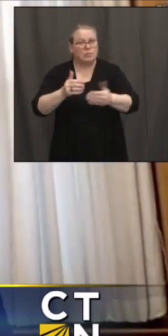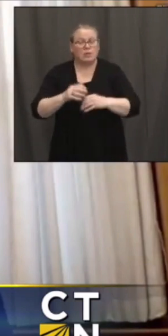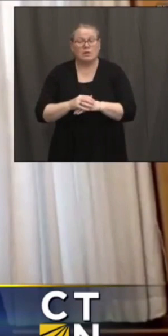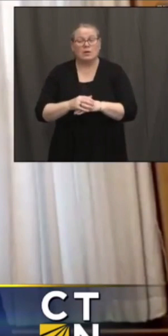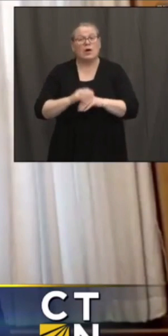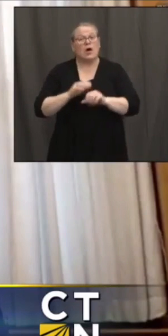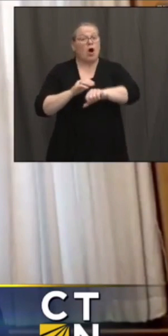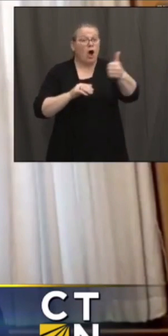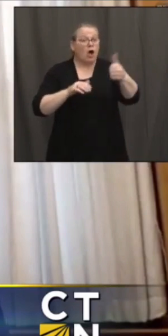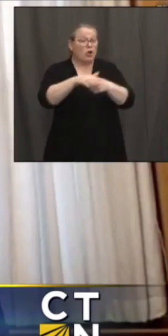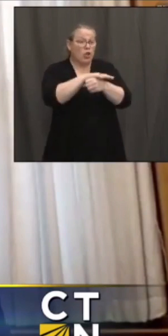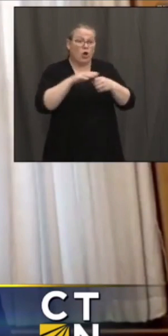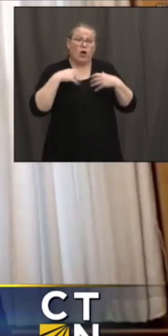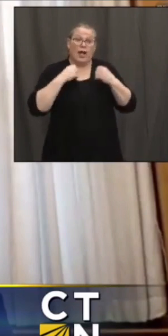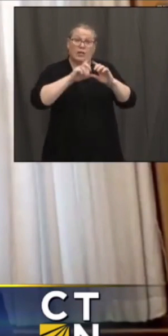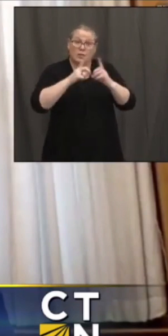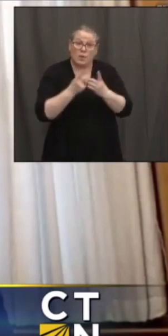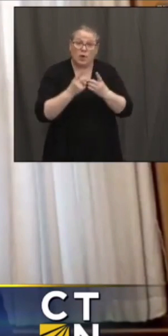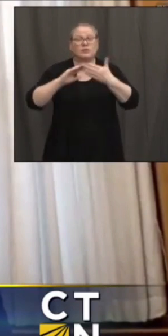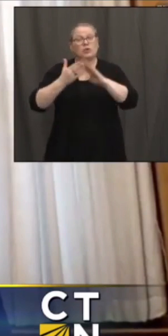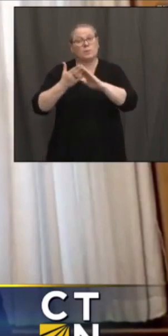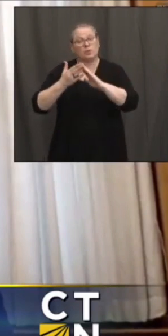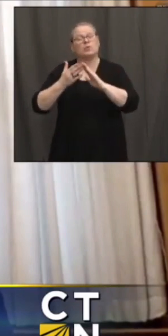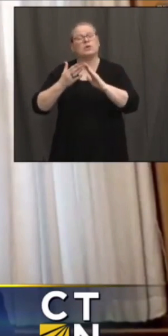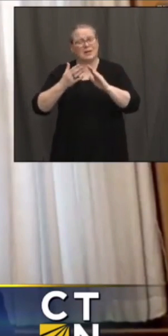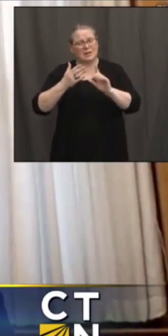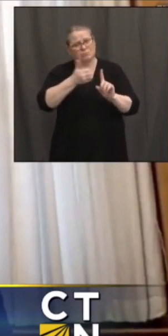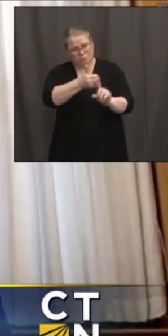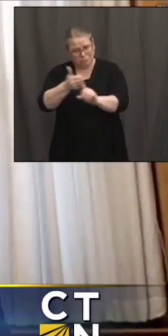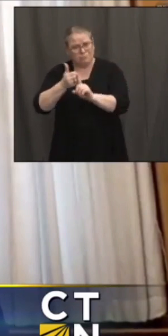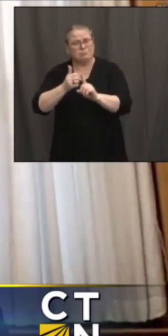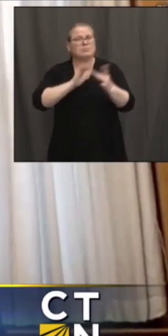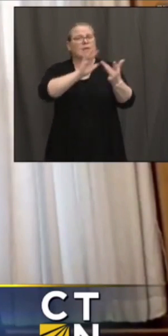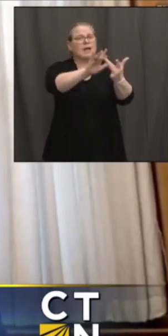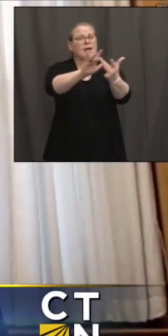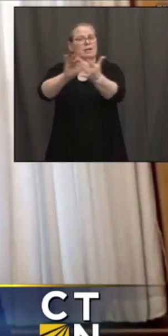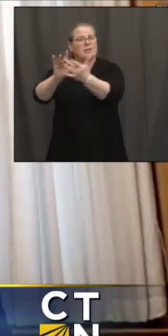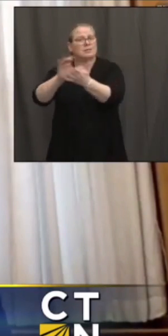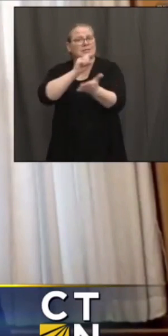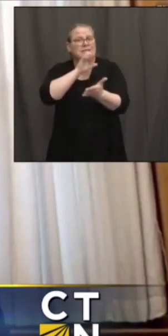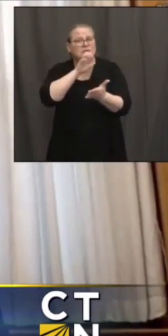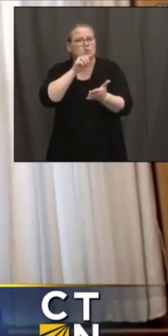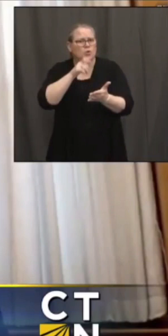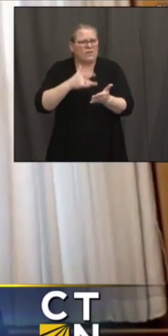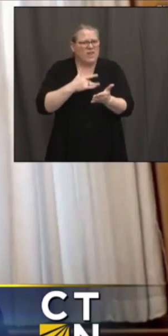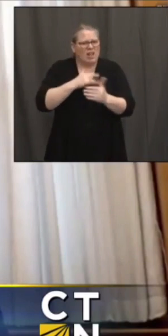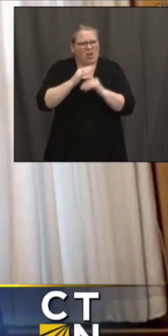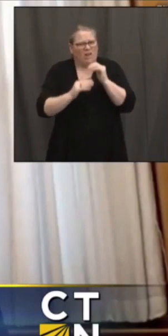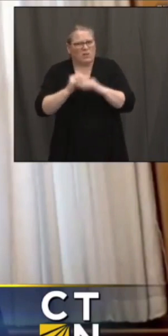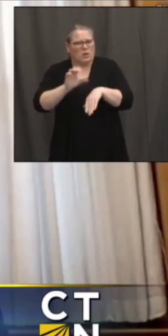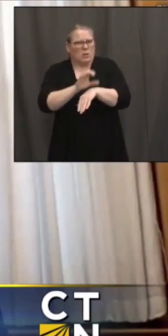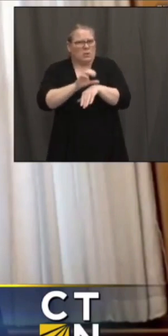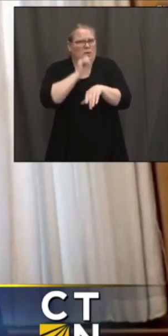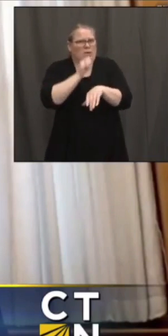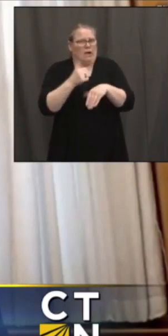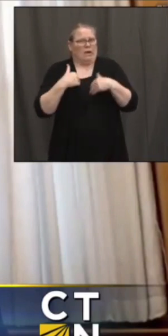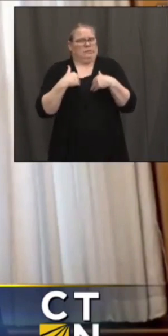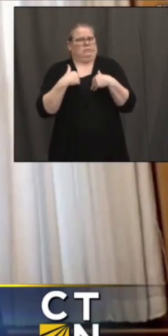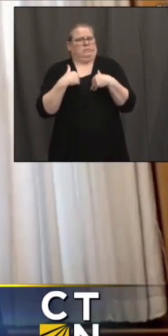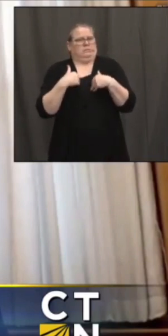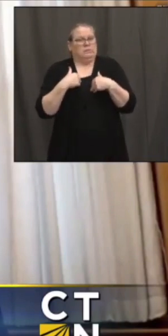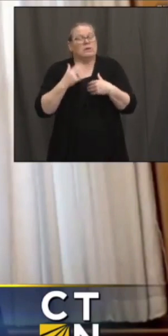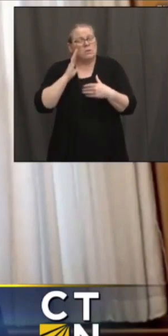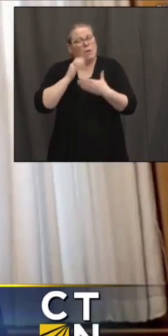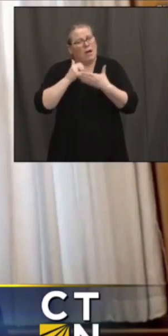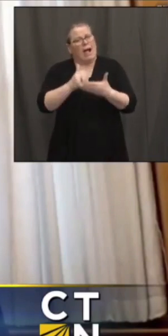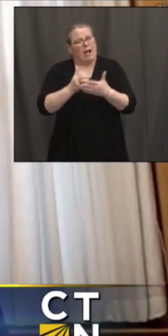community organizations who are also doing direct outreach to seniors who may not be as comfortable, or helping them walk through the VAMS workflow. So there's